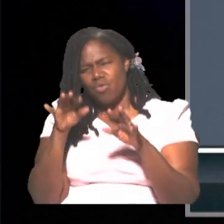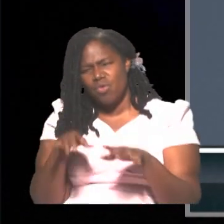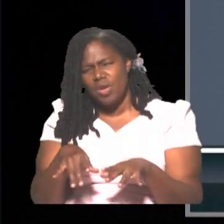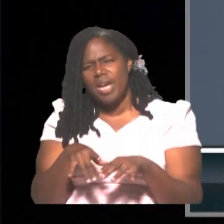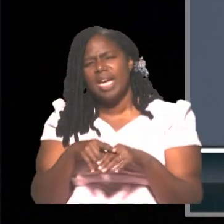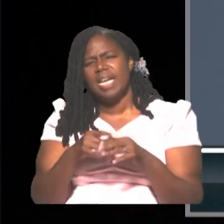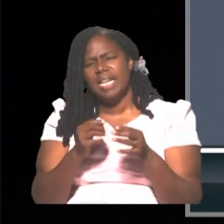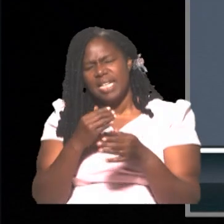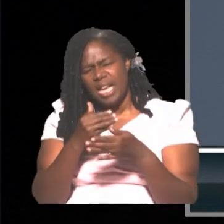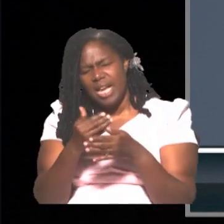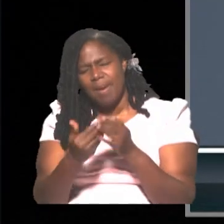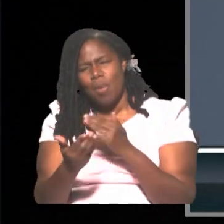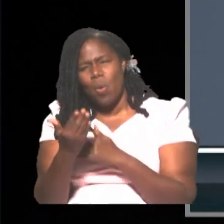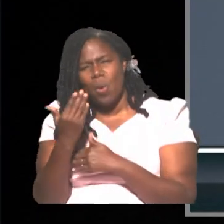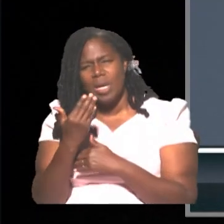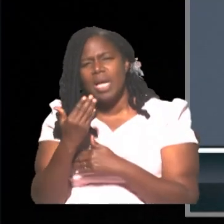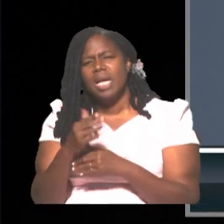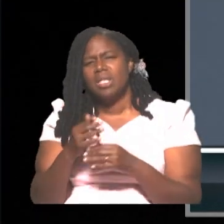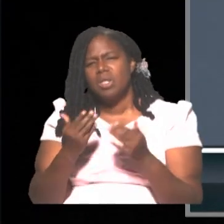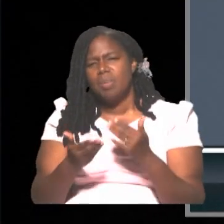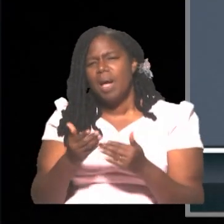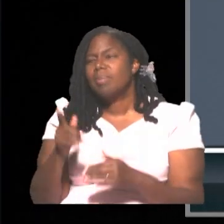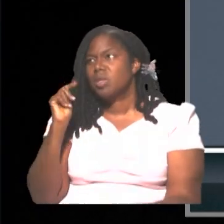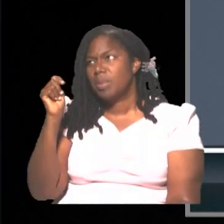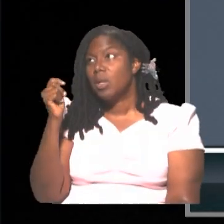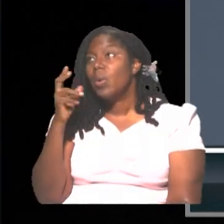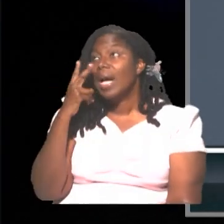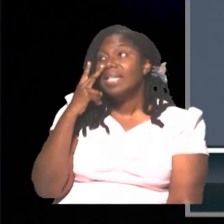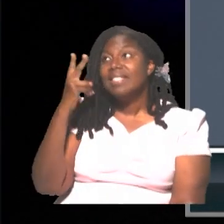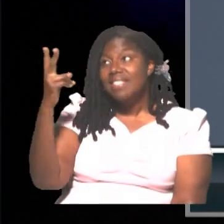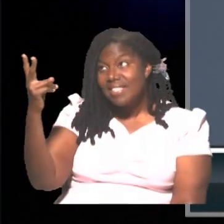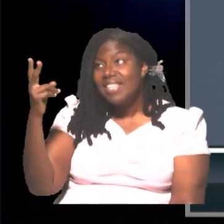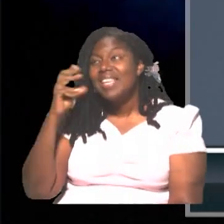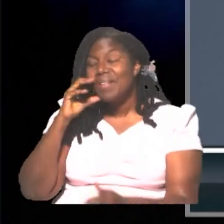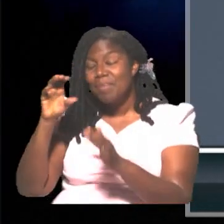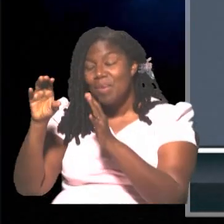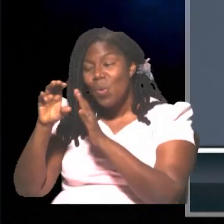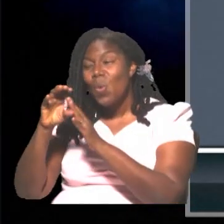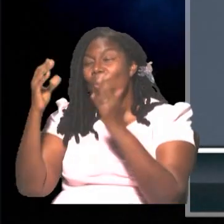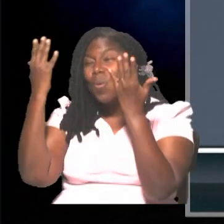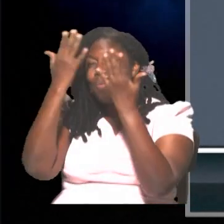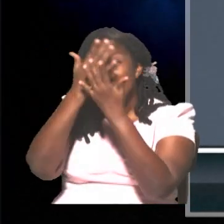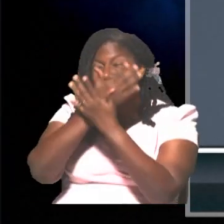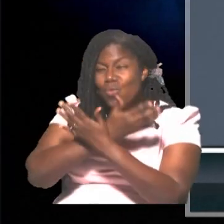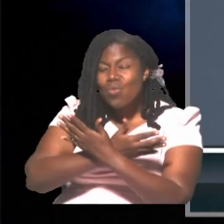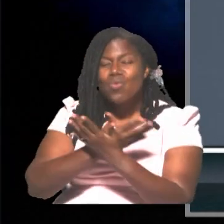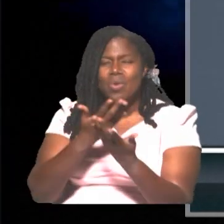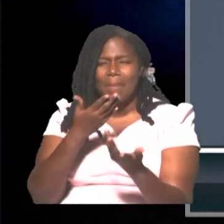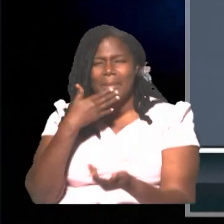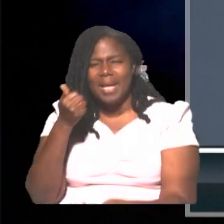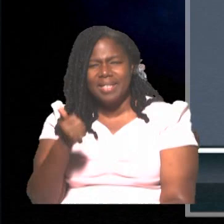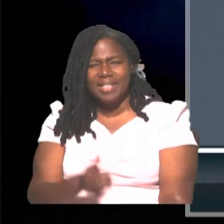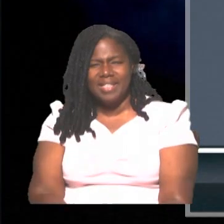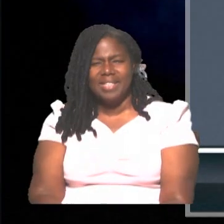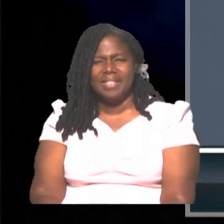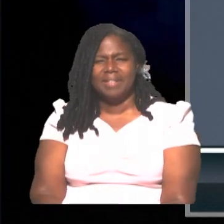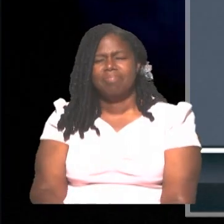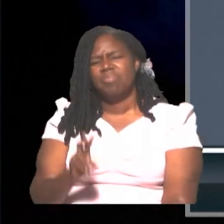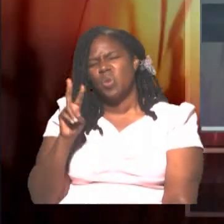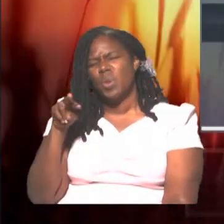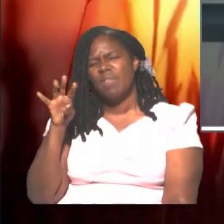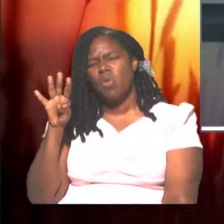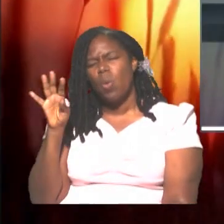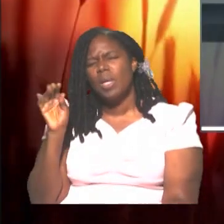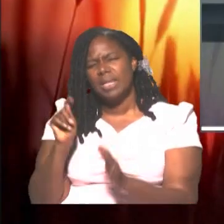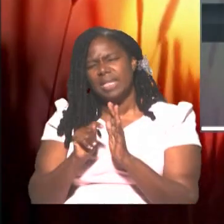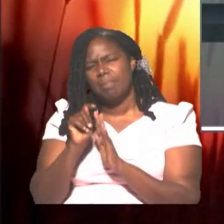to the morning. This means Tobago may have a bigger gap to see that eclipse. The nighttime low will come in around 24 degrees. Now,